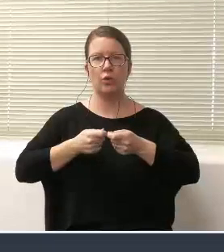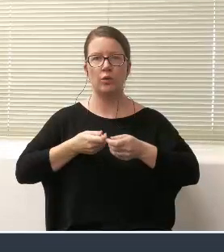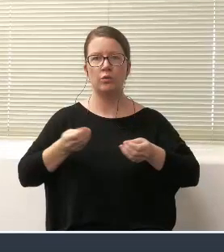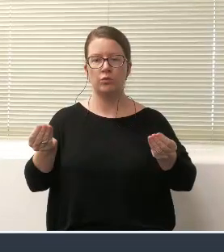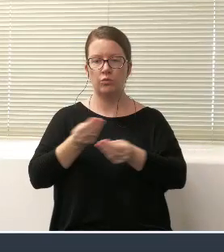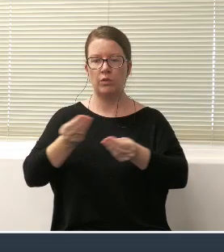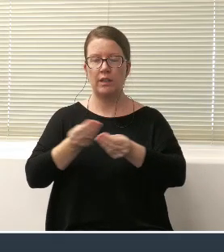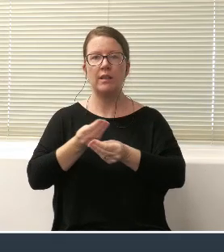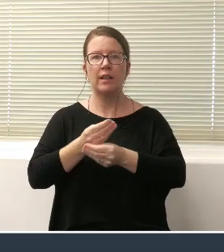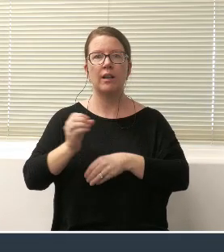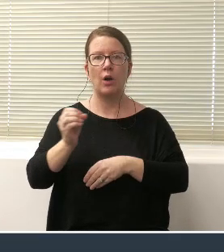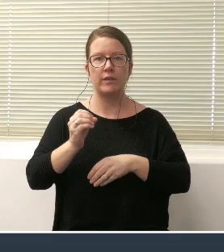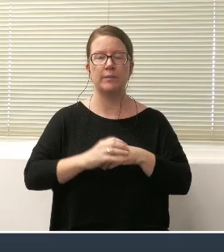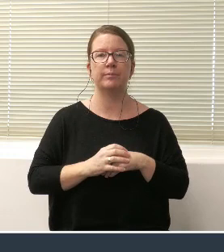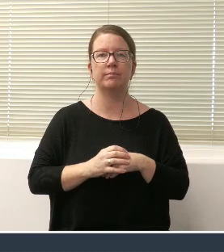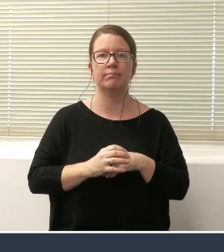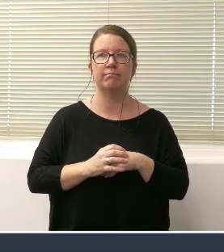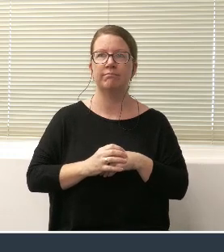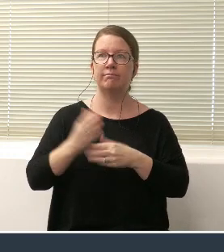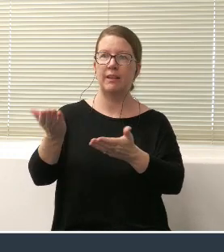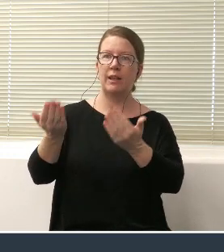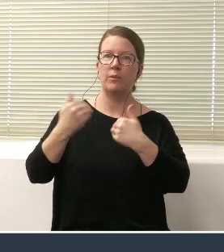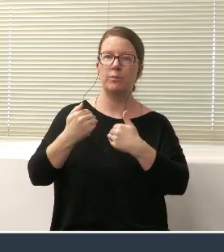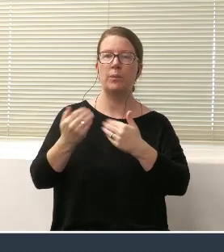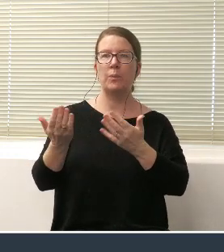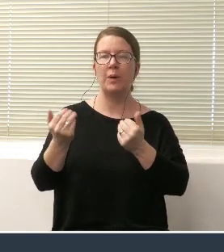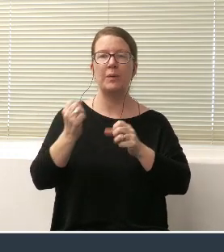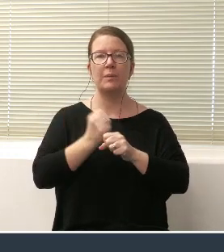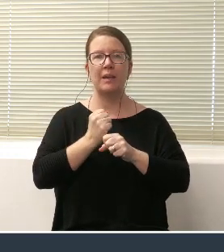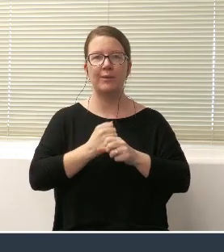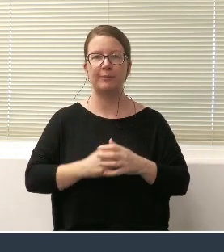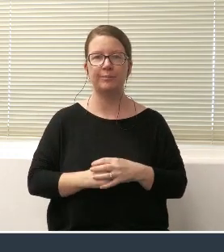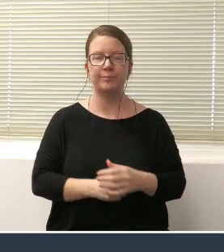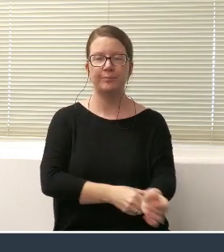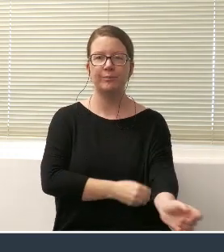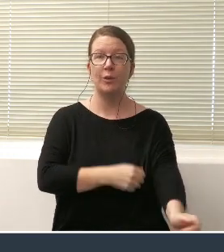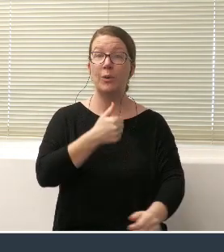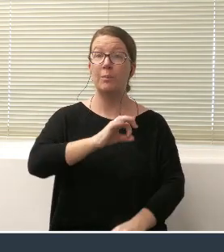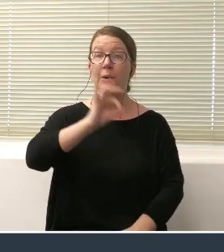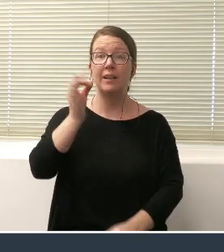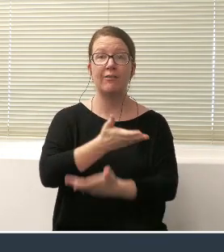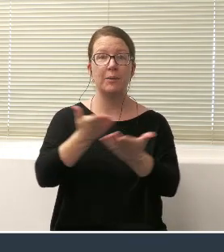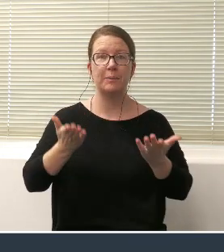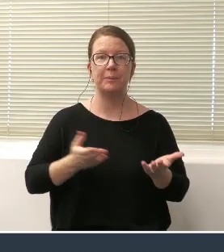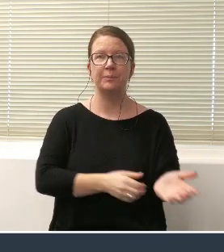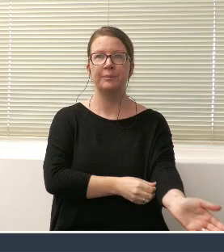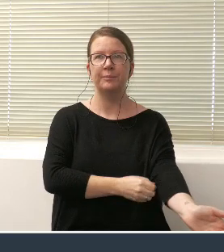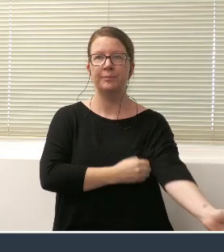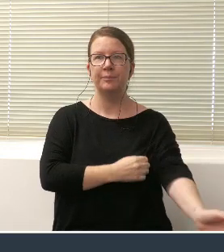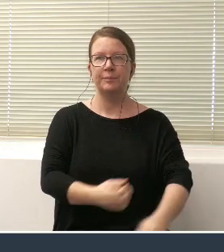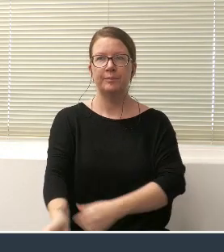Officer who is presenting to us and answering any questions. Welcome, Gary. Good morning, everybody.